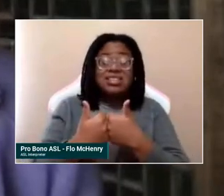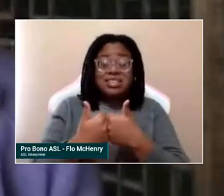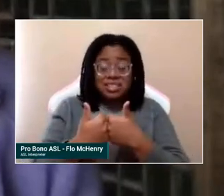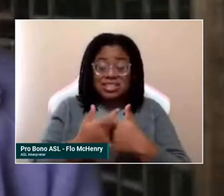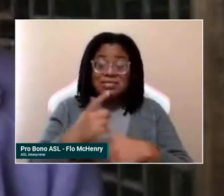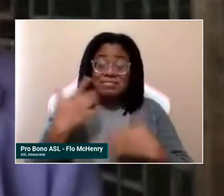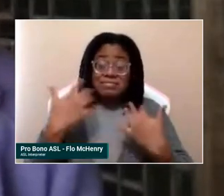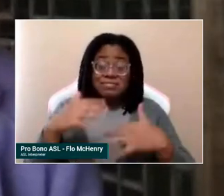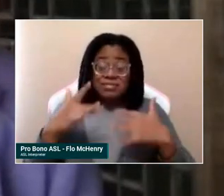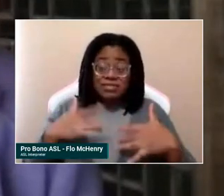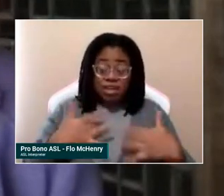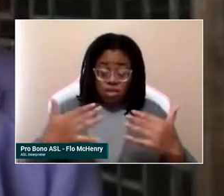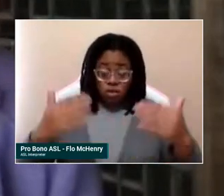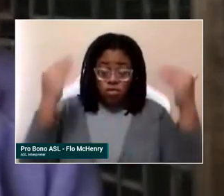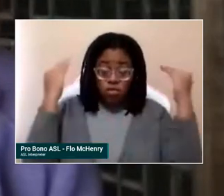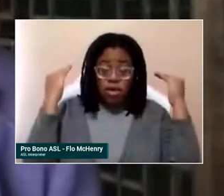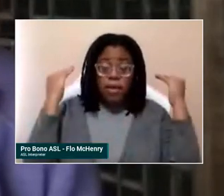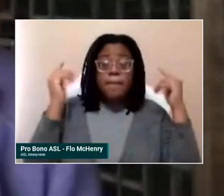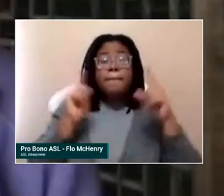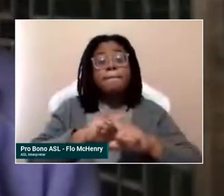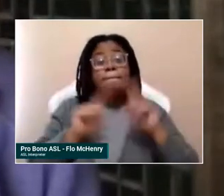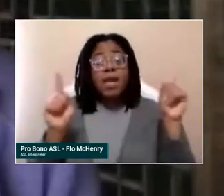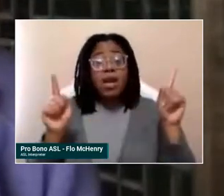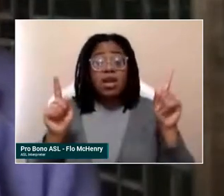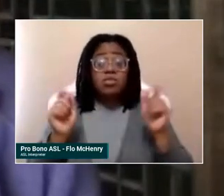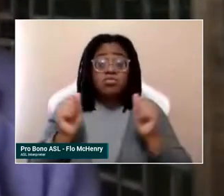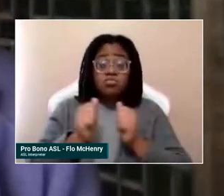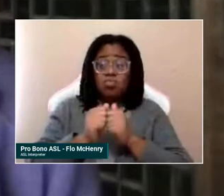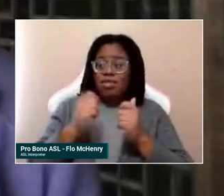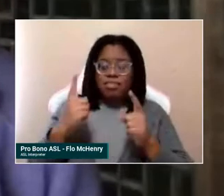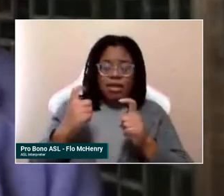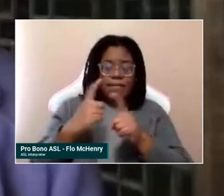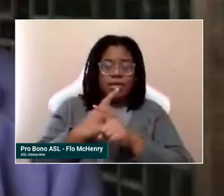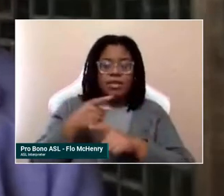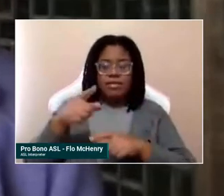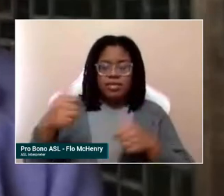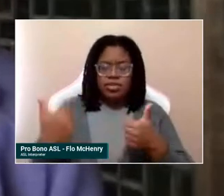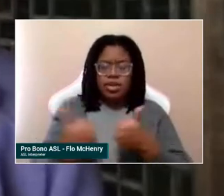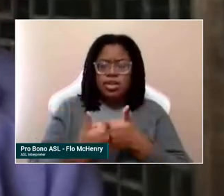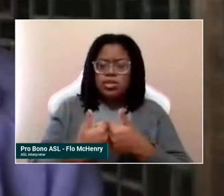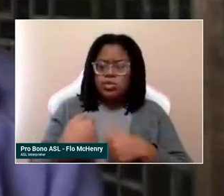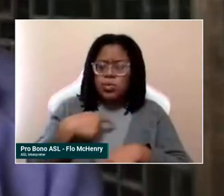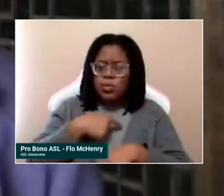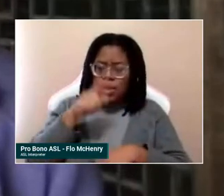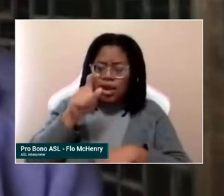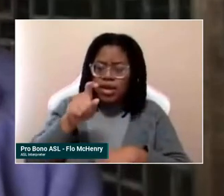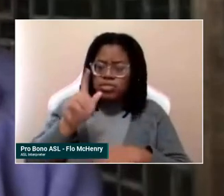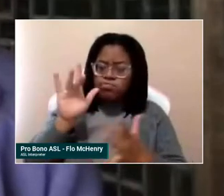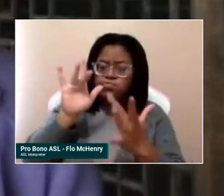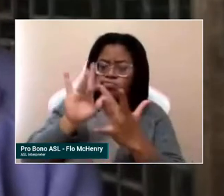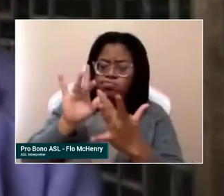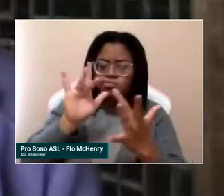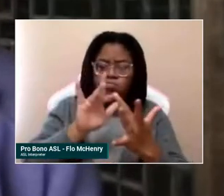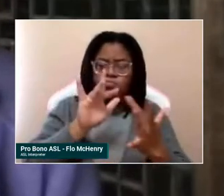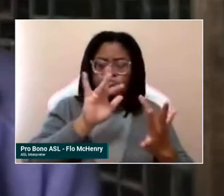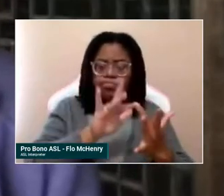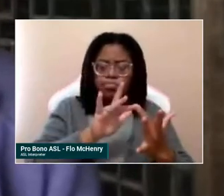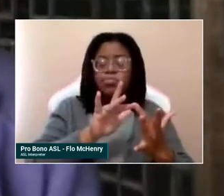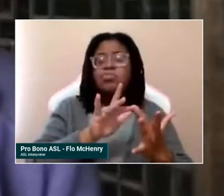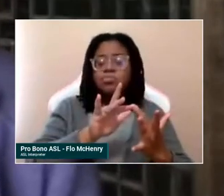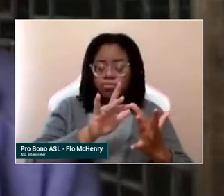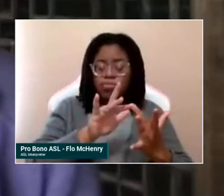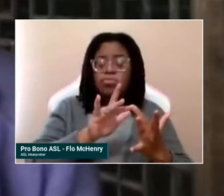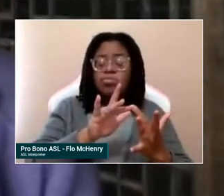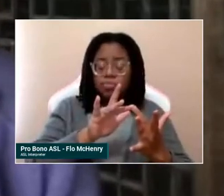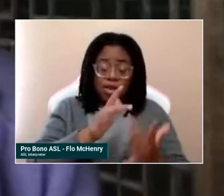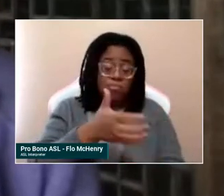seem overwhelming, but given the complexity and the scale of this challenge, we need to reach out to each other in different and even more powerful